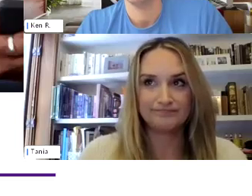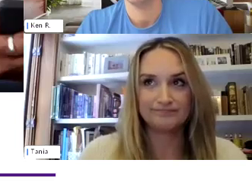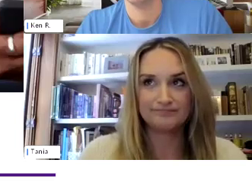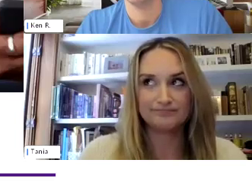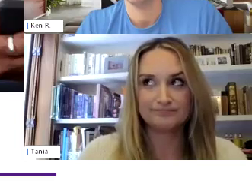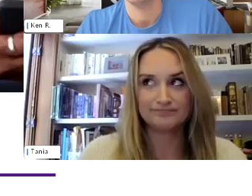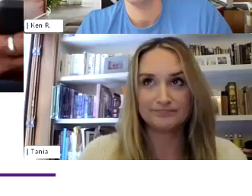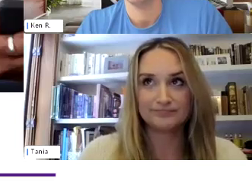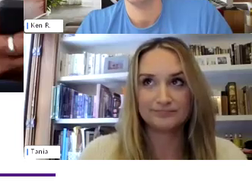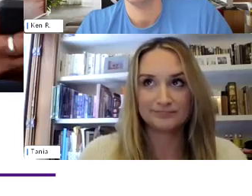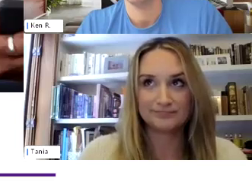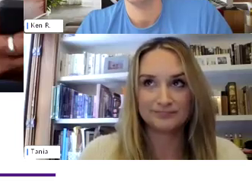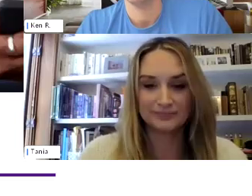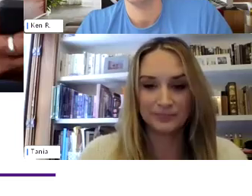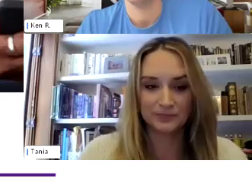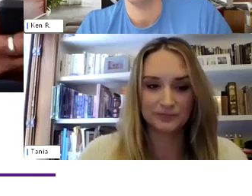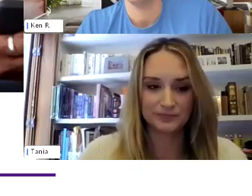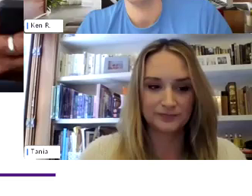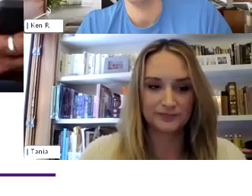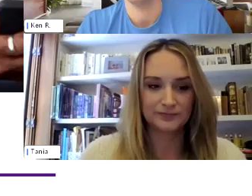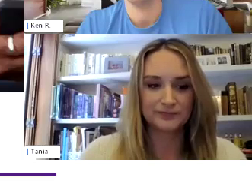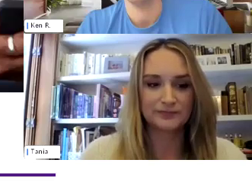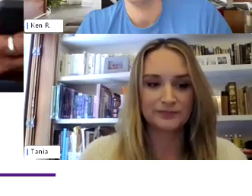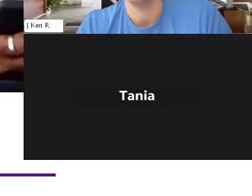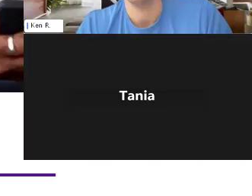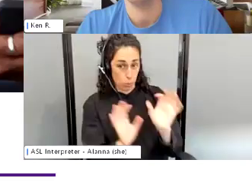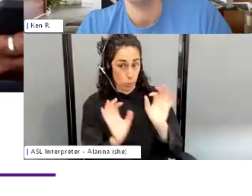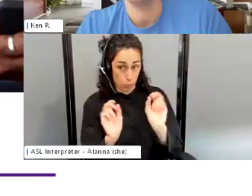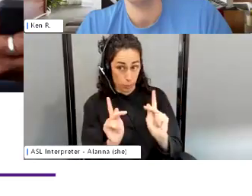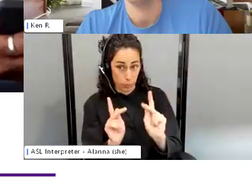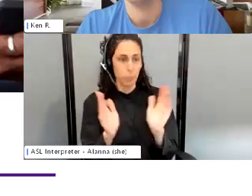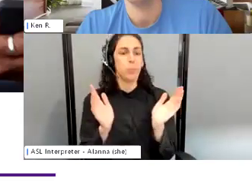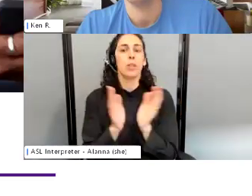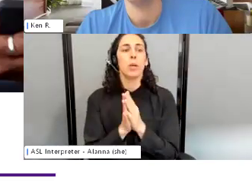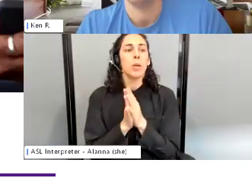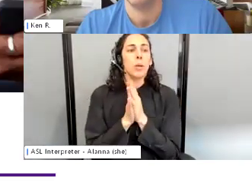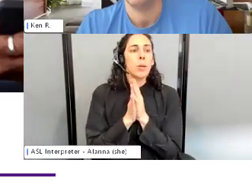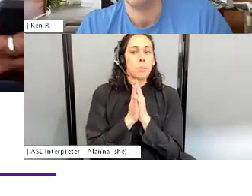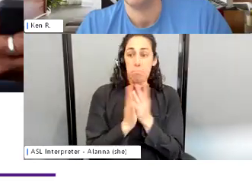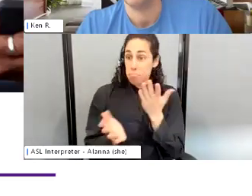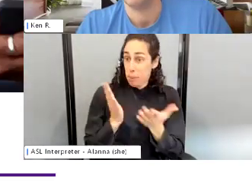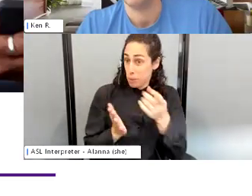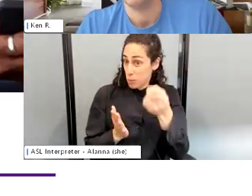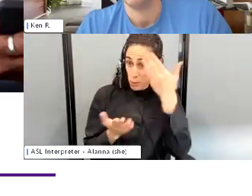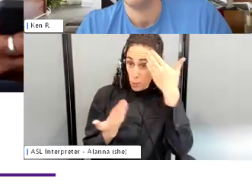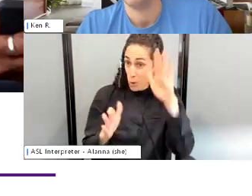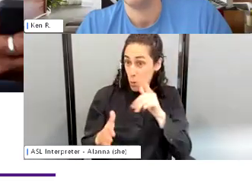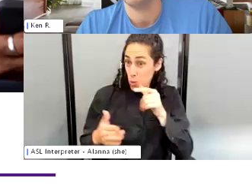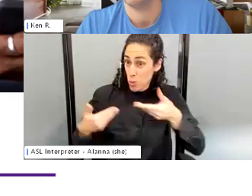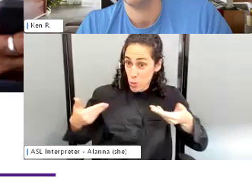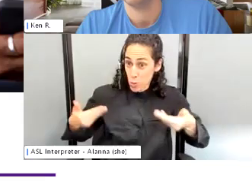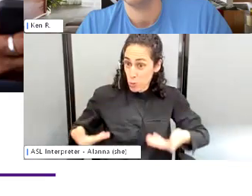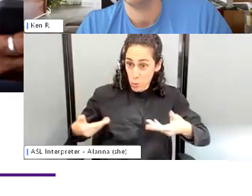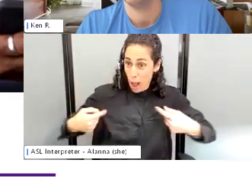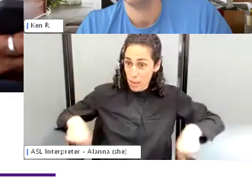All right, and of course, if you don't know us, I guess I'll start introducing the organizations that are putting this event